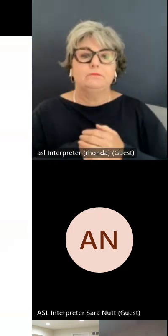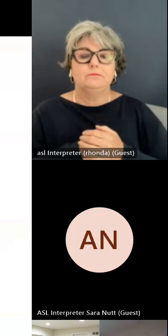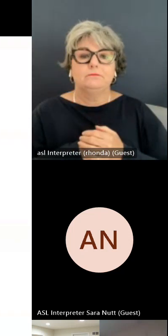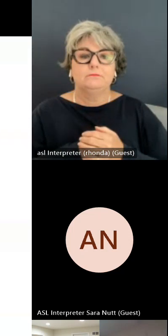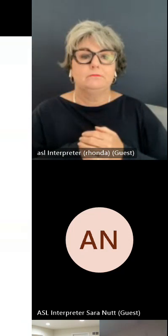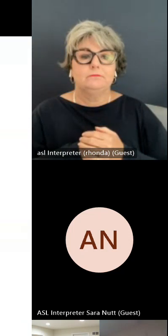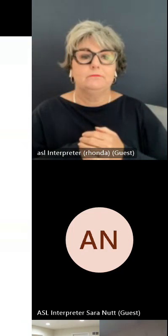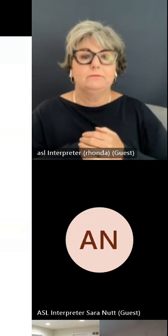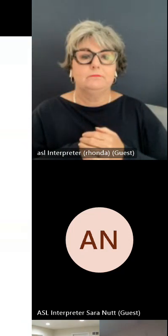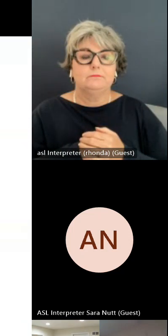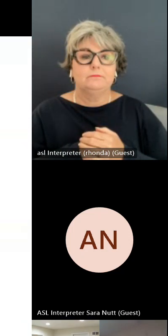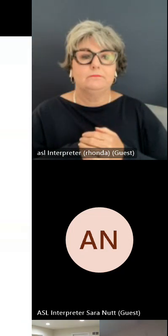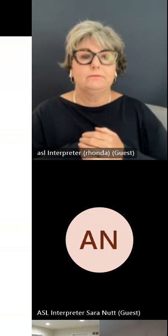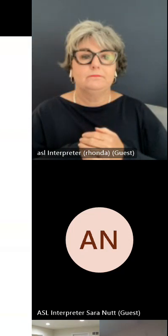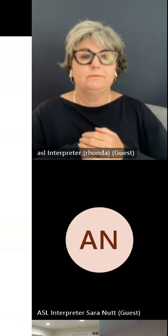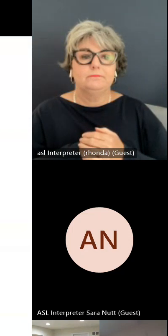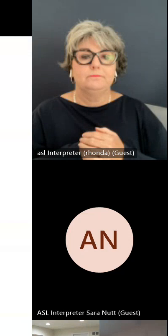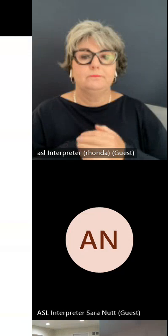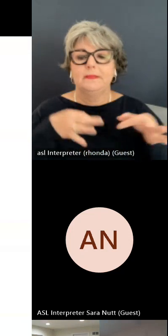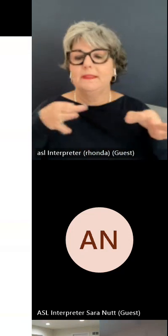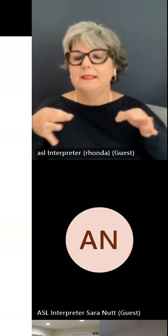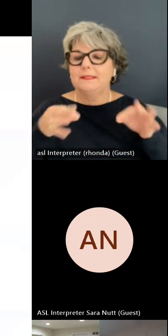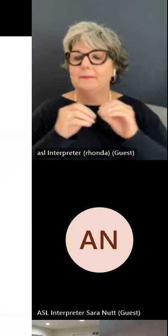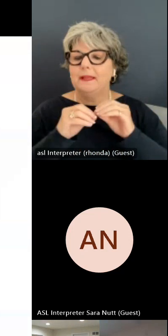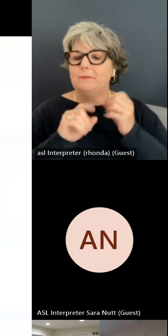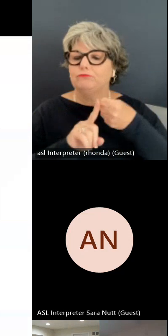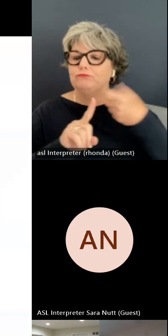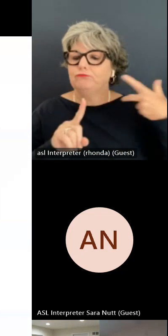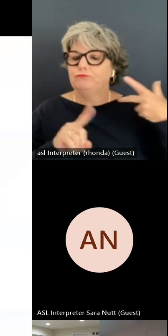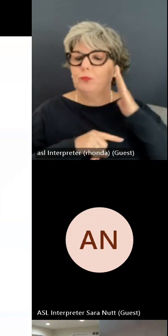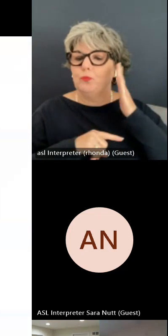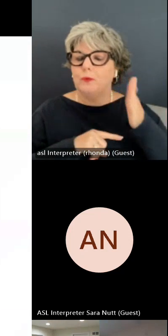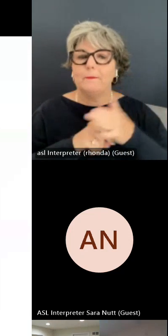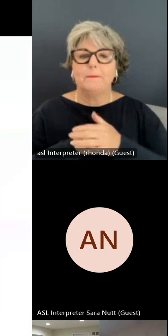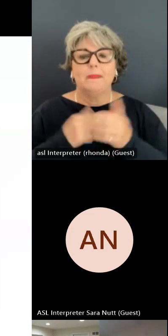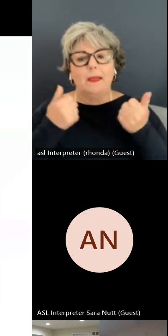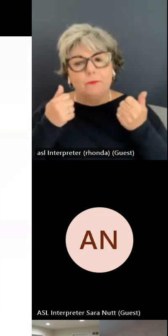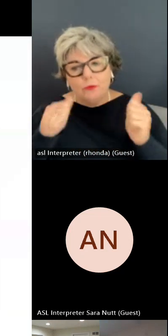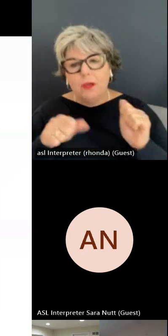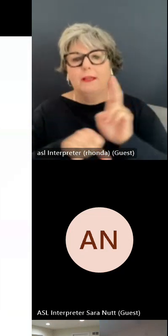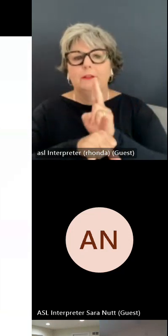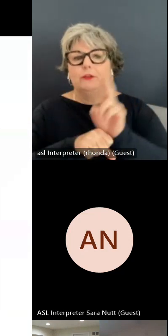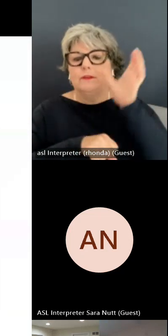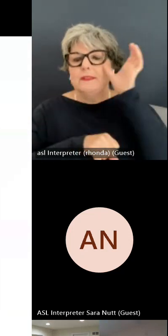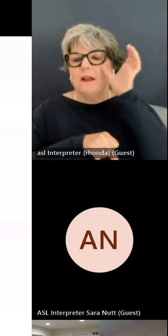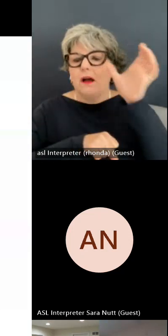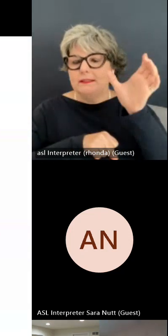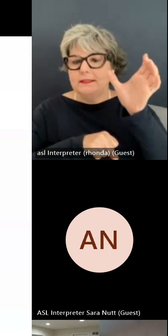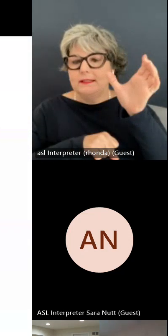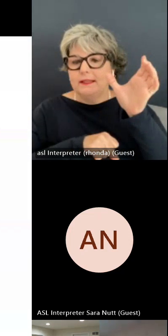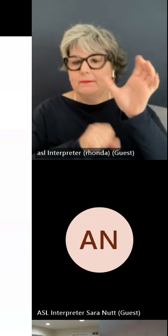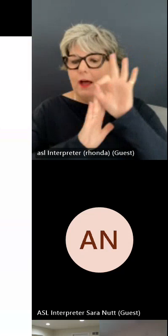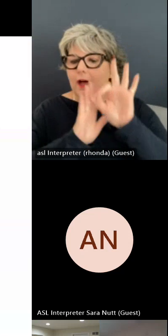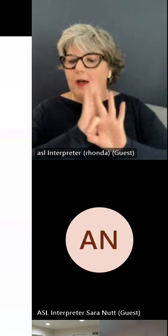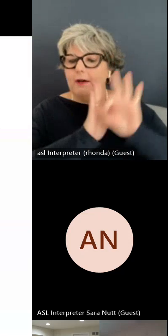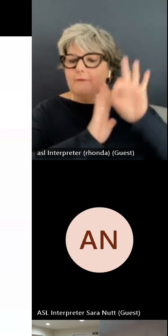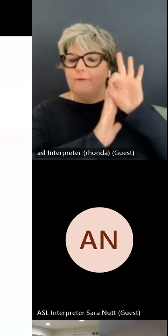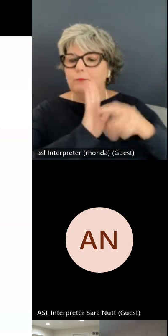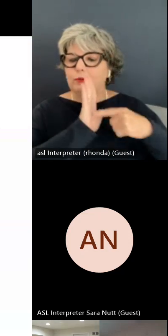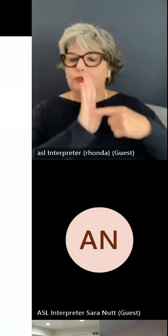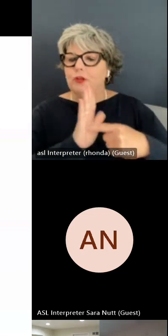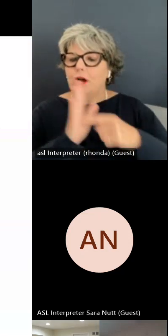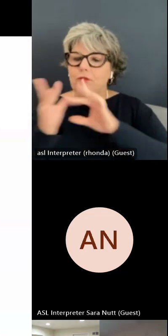talk about this a little bit in detail. Again, I'm trying to use this concept of formulas to show the